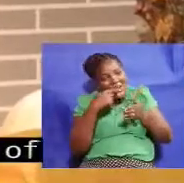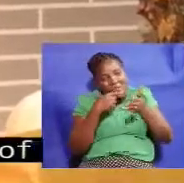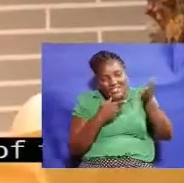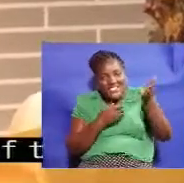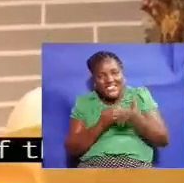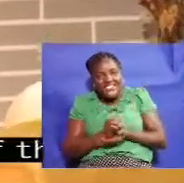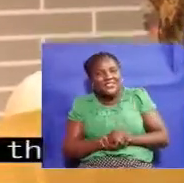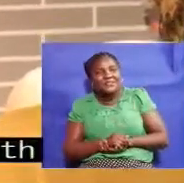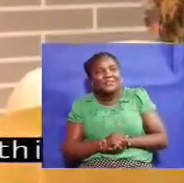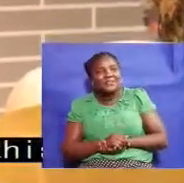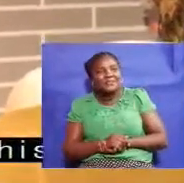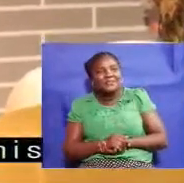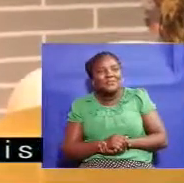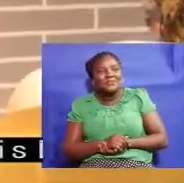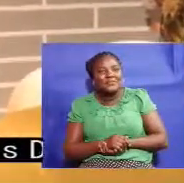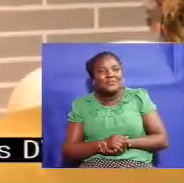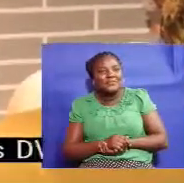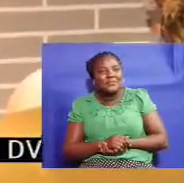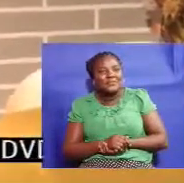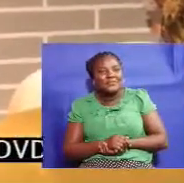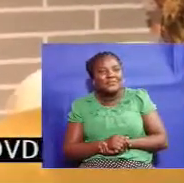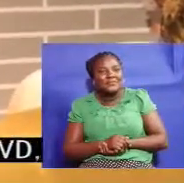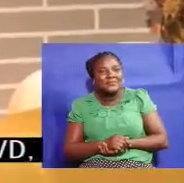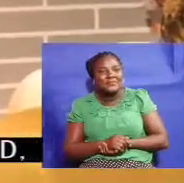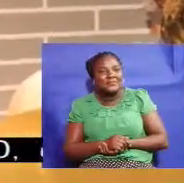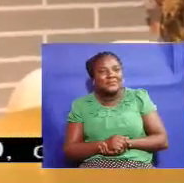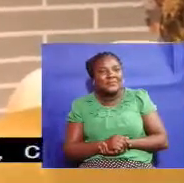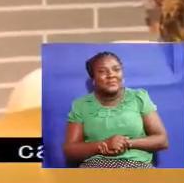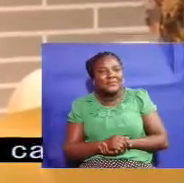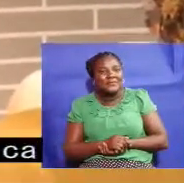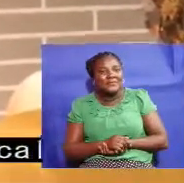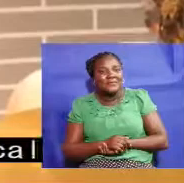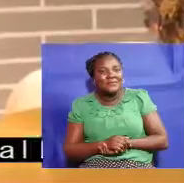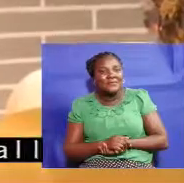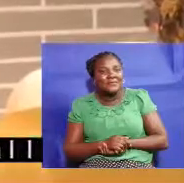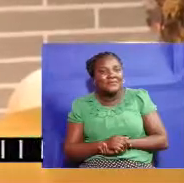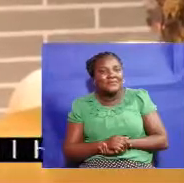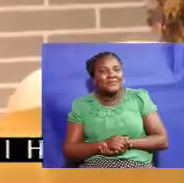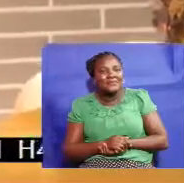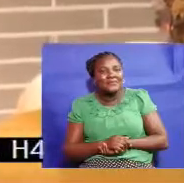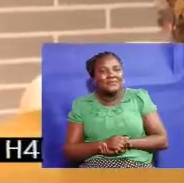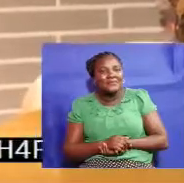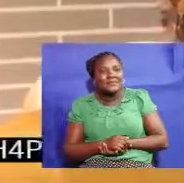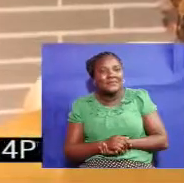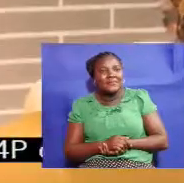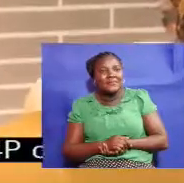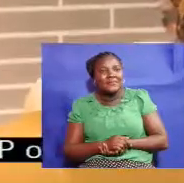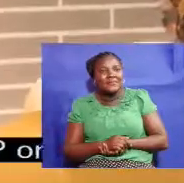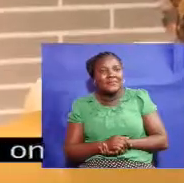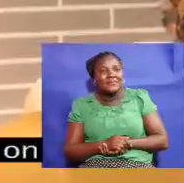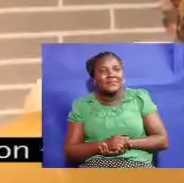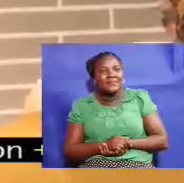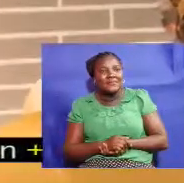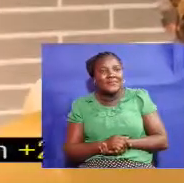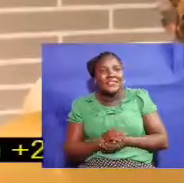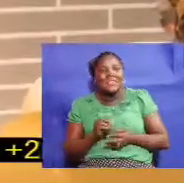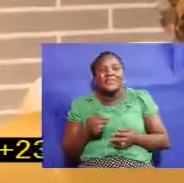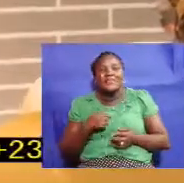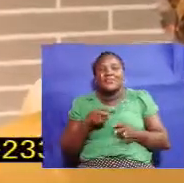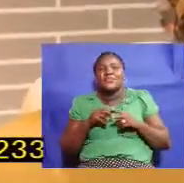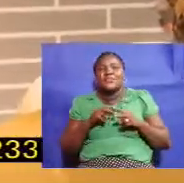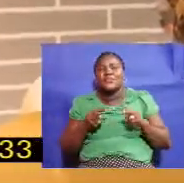Mama. I'm so tired. So long, late, my come dear. Right. My meeting at church delayed a bit. Come right in.